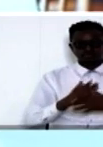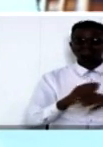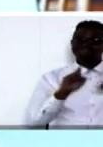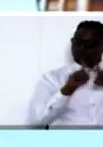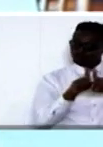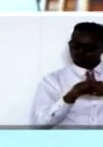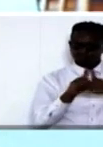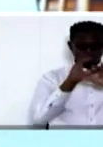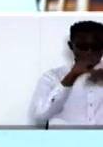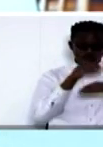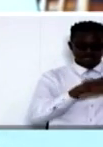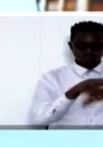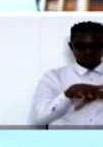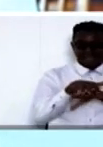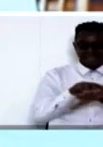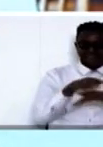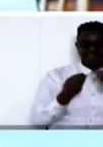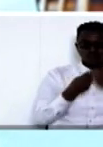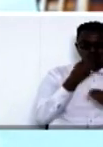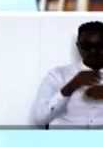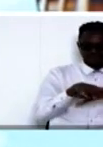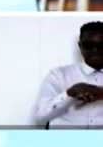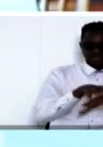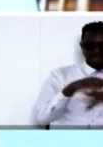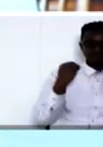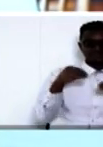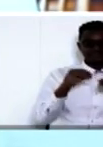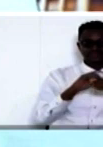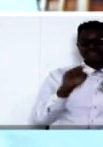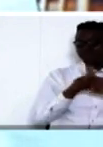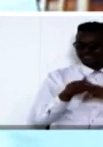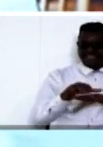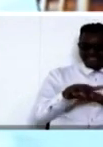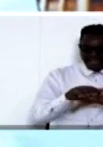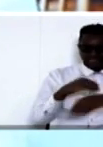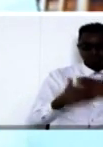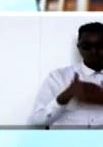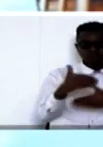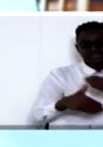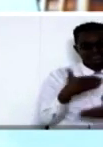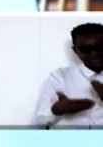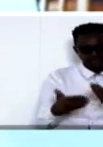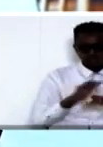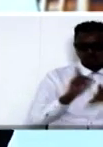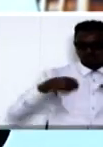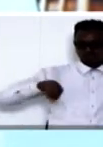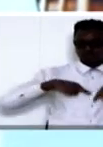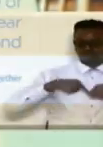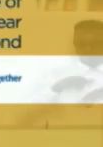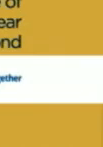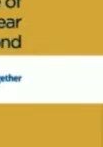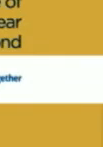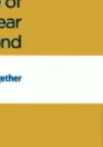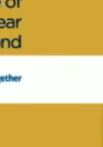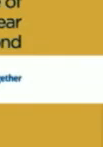on agri-food and agribusiness, particularly the agro-processing value chains of our